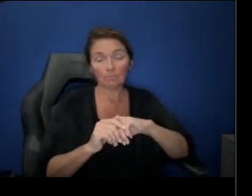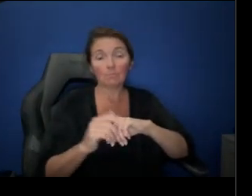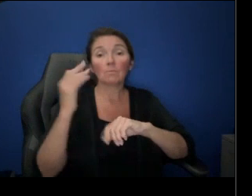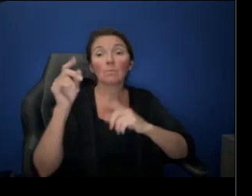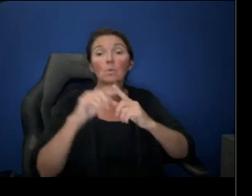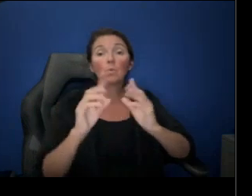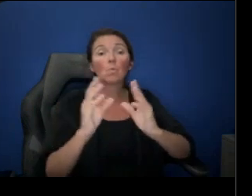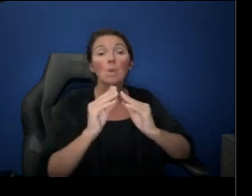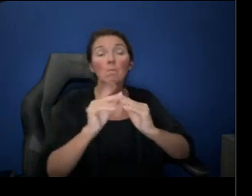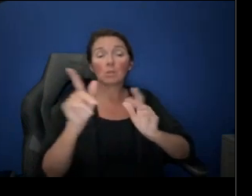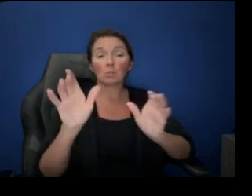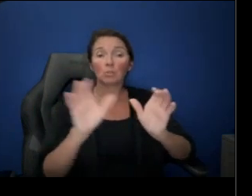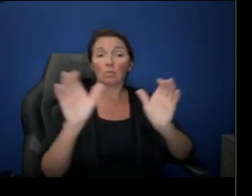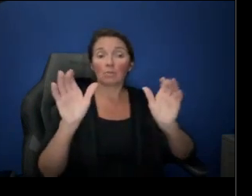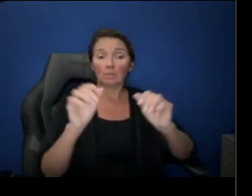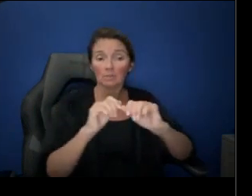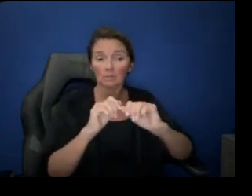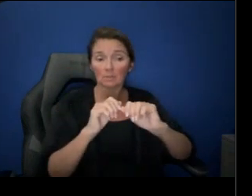GoToWebinar certificate.